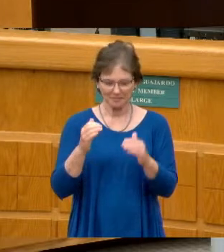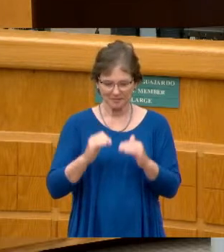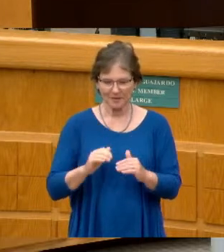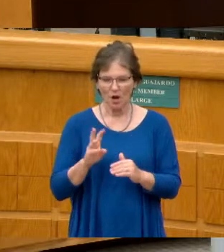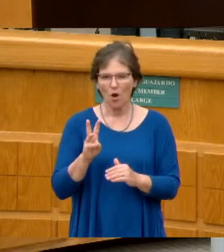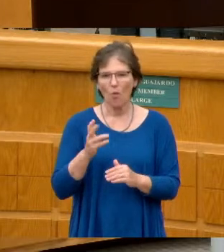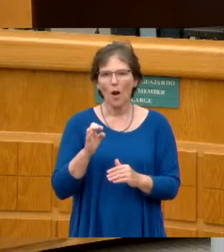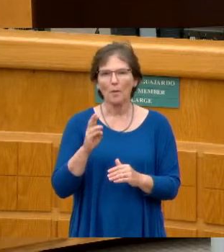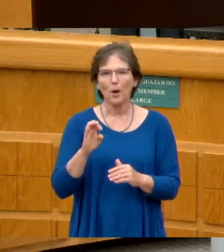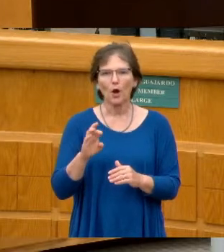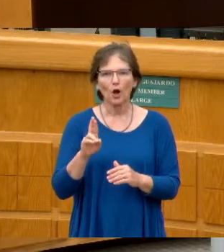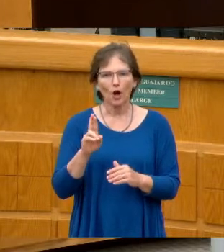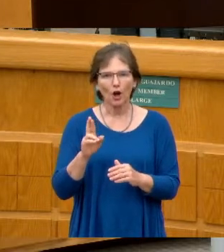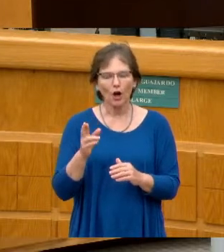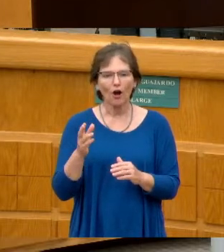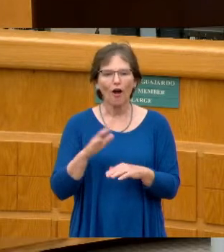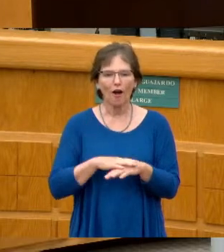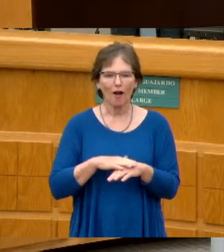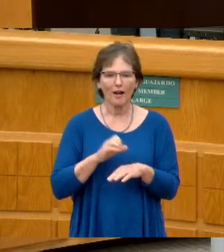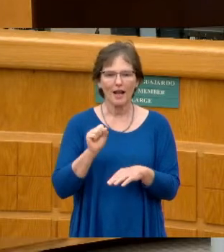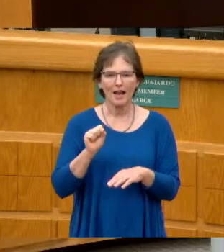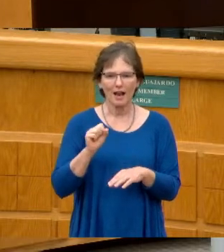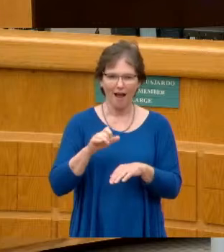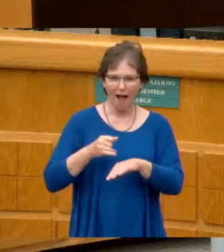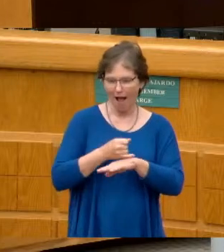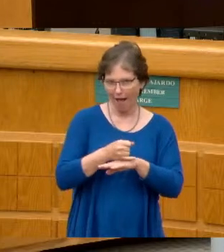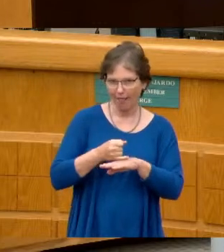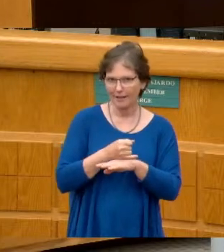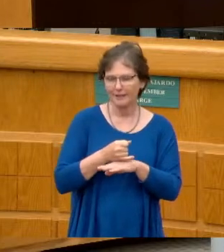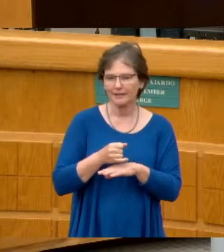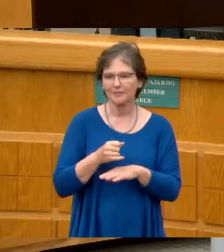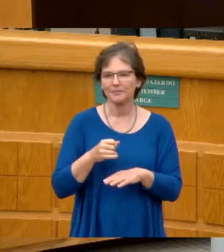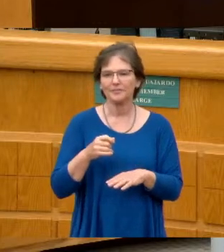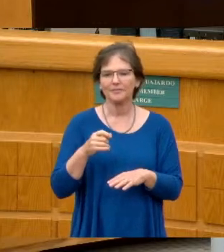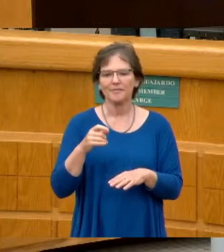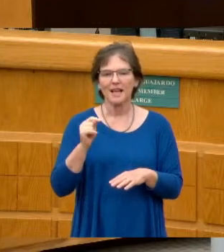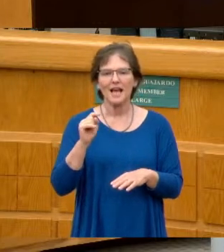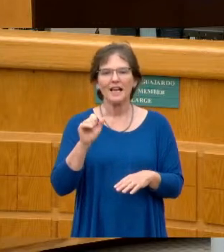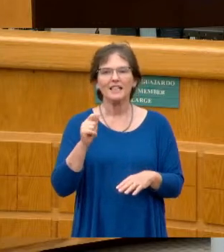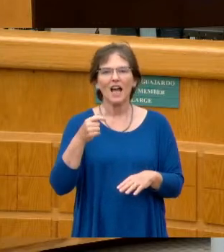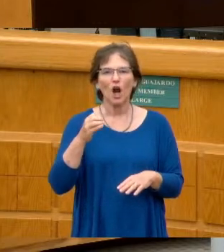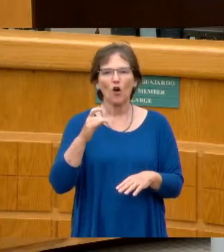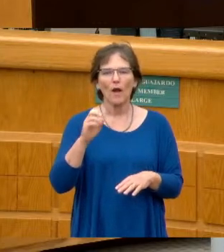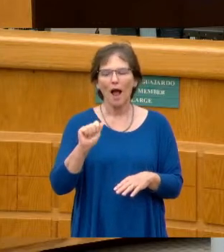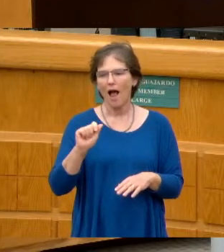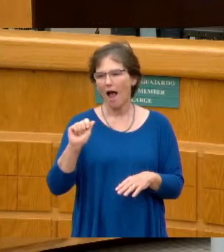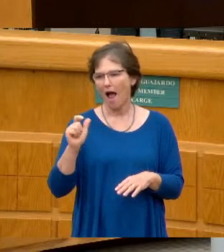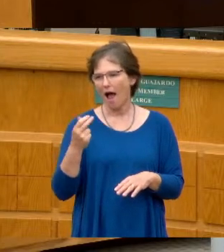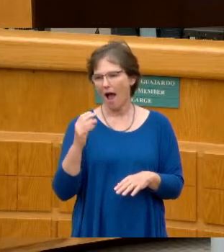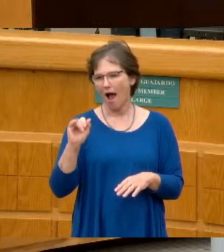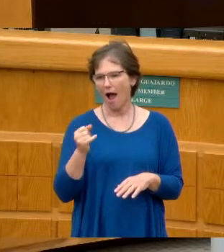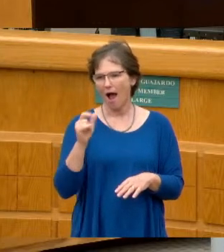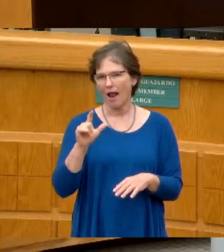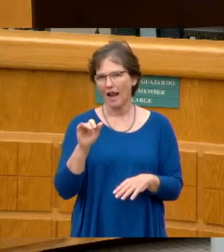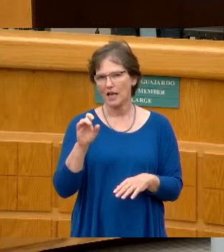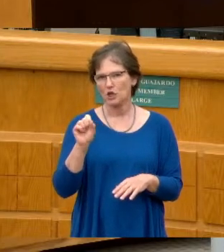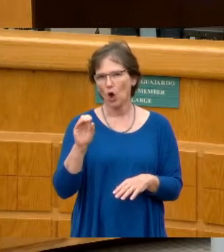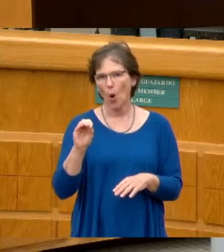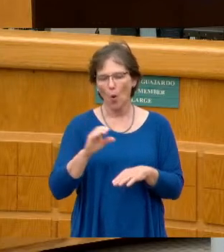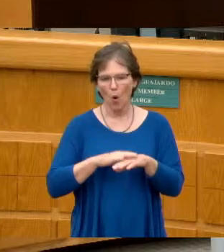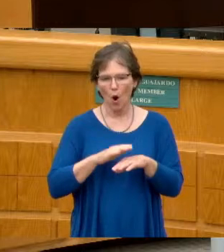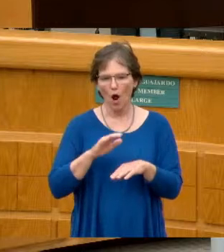Island Drive. Whataburger 376 on Padre Island Drive. Costa Sur Walk